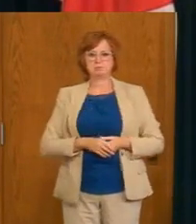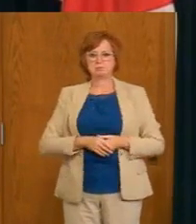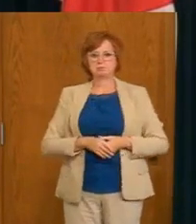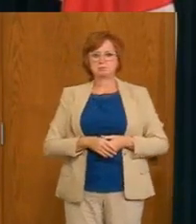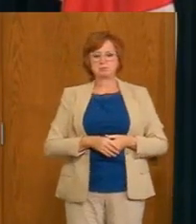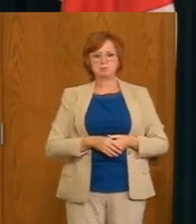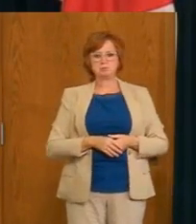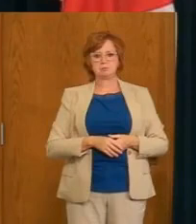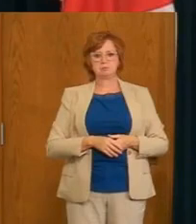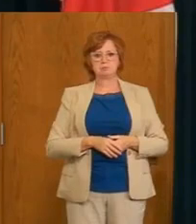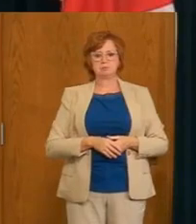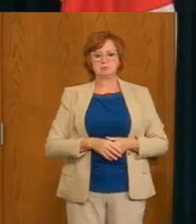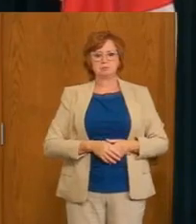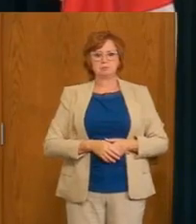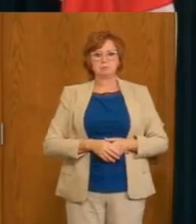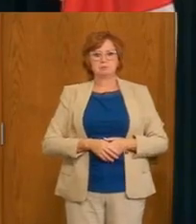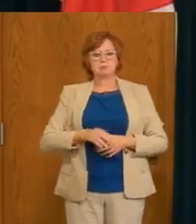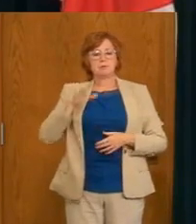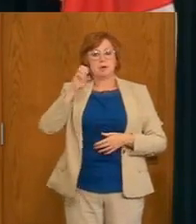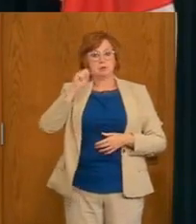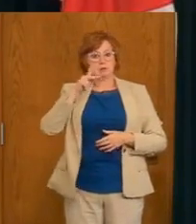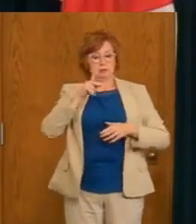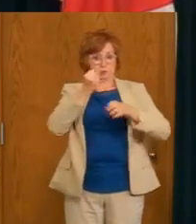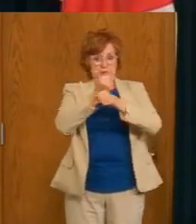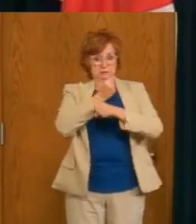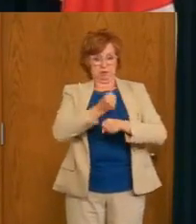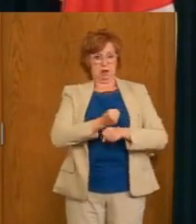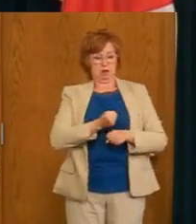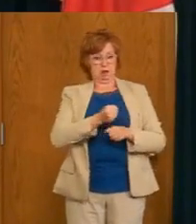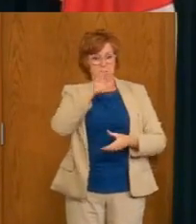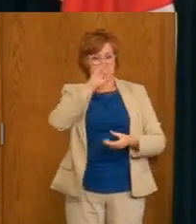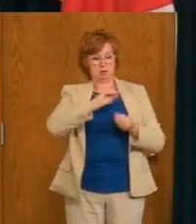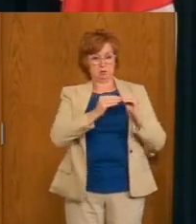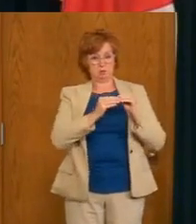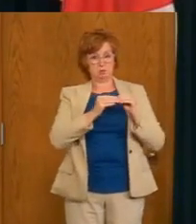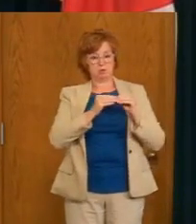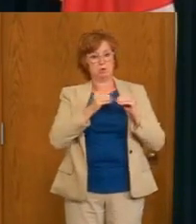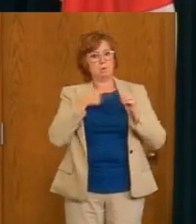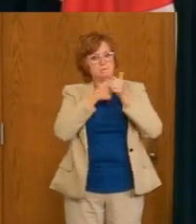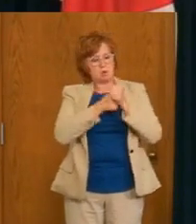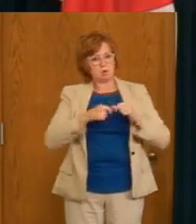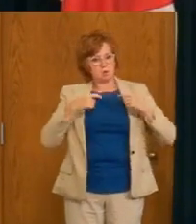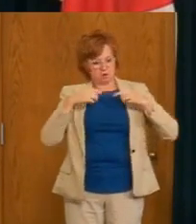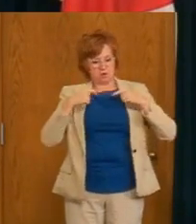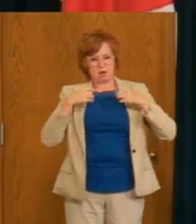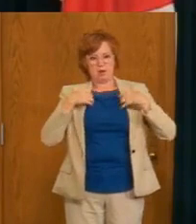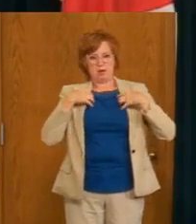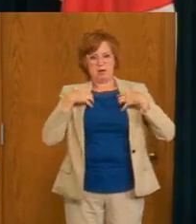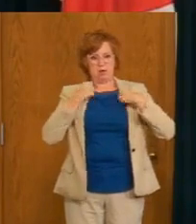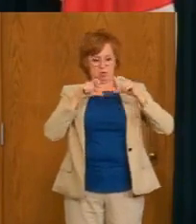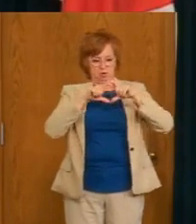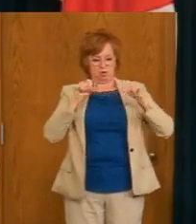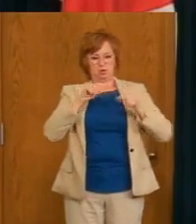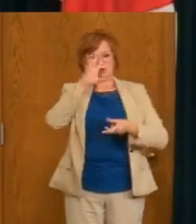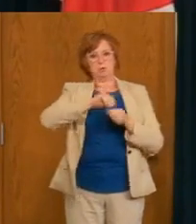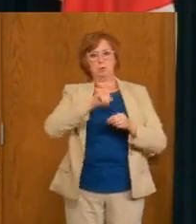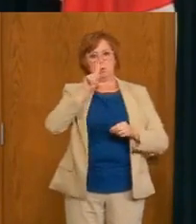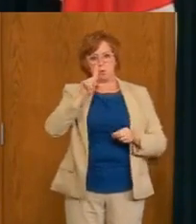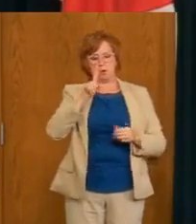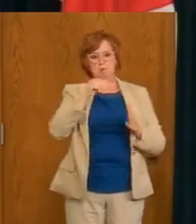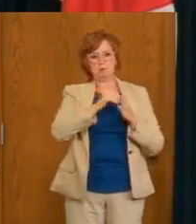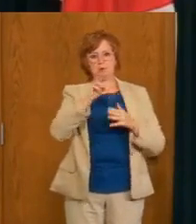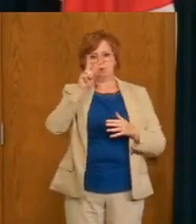that all community members need to cooperate and support actions of the public health and medical teams. I also know